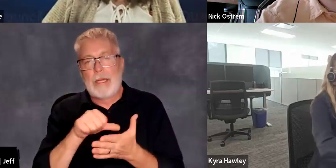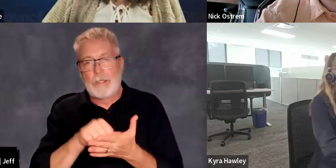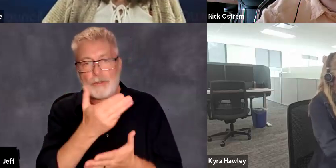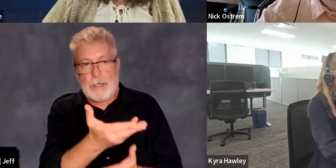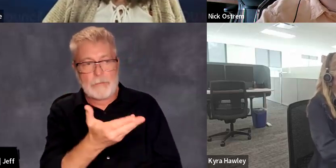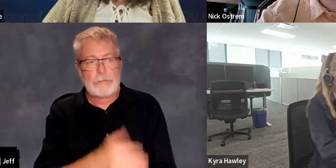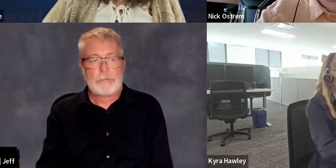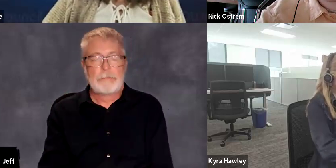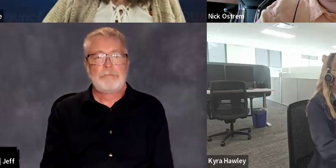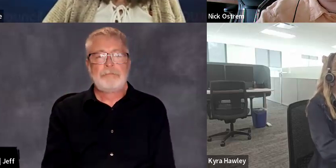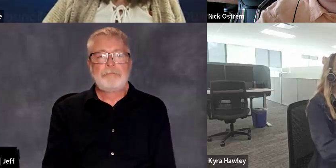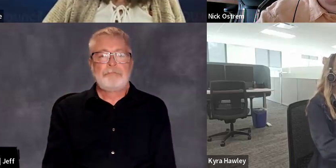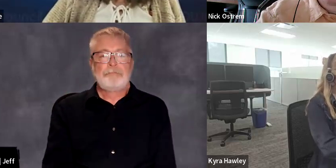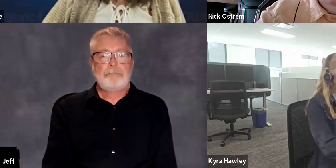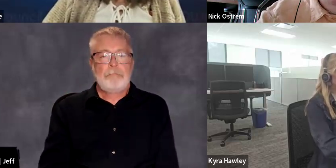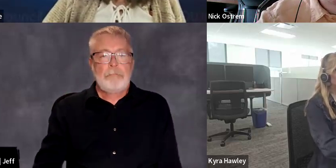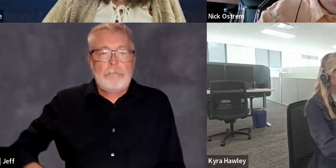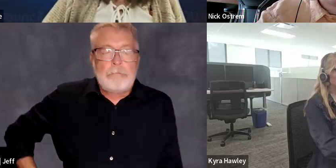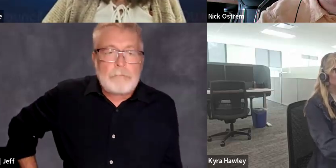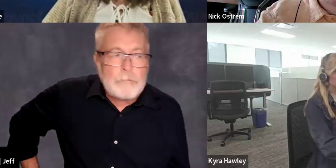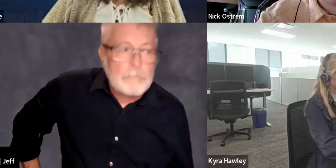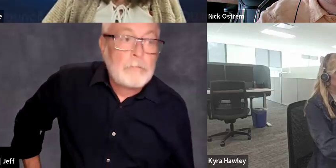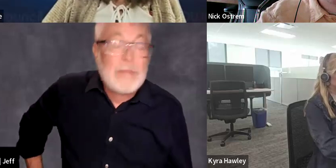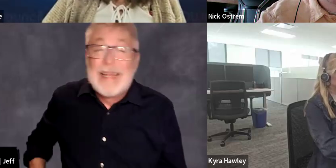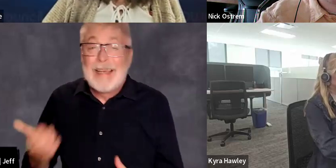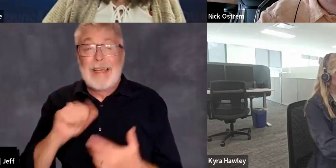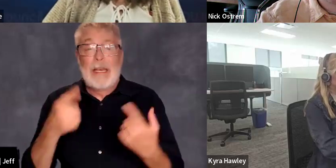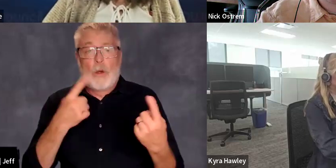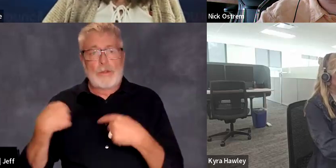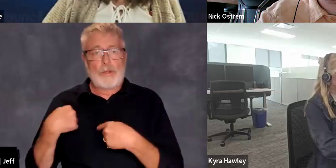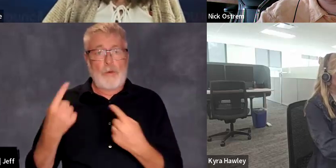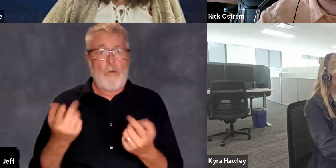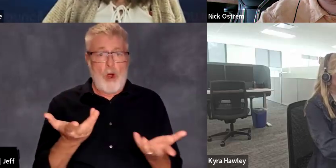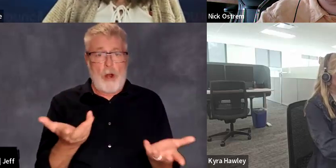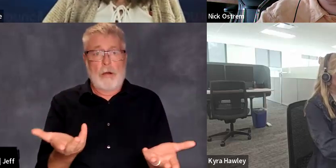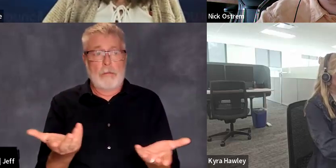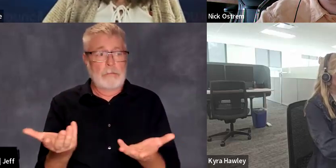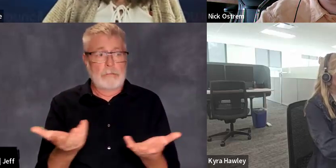Okay. So, does anybody have any questions about step 3?